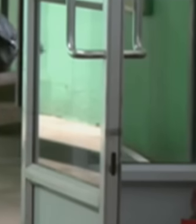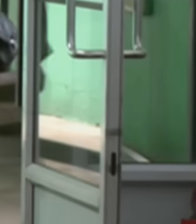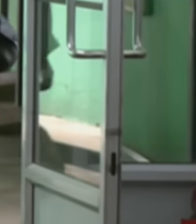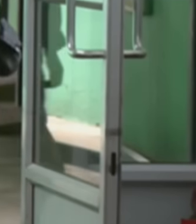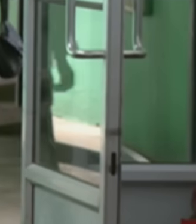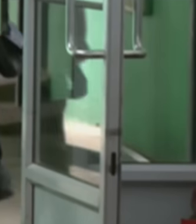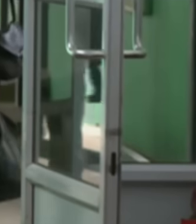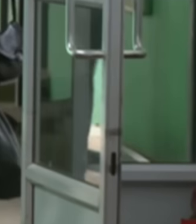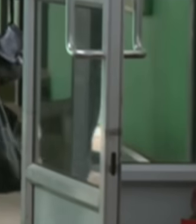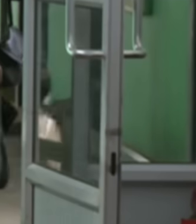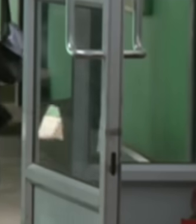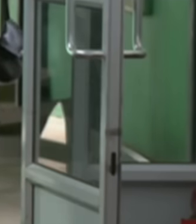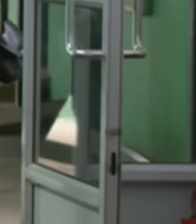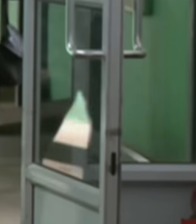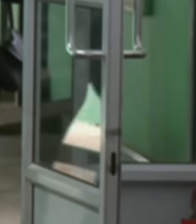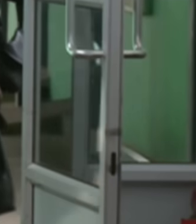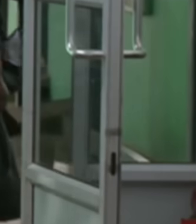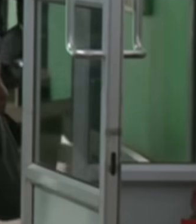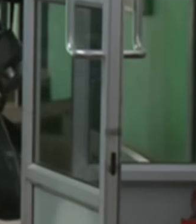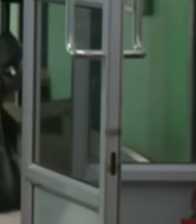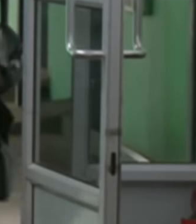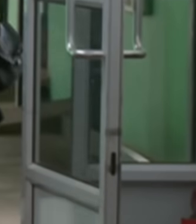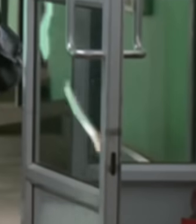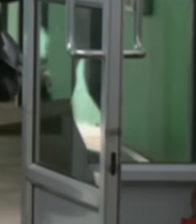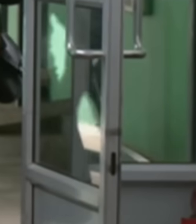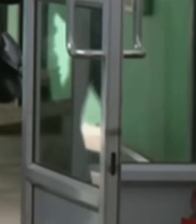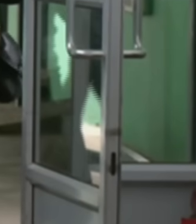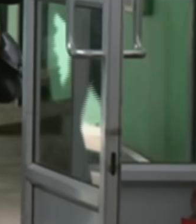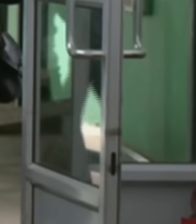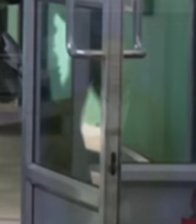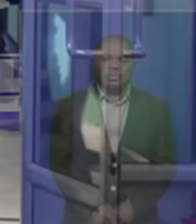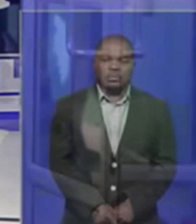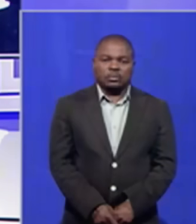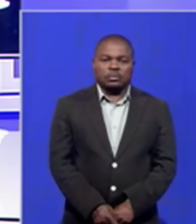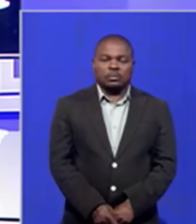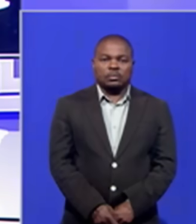English, SABC News, Mahikeng.